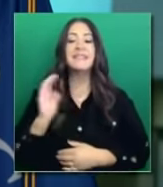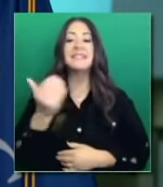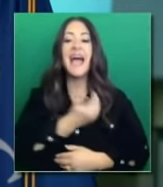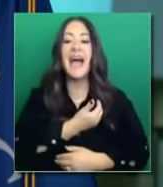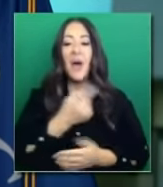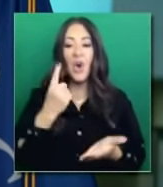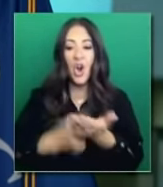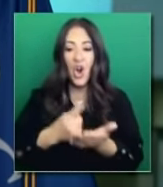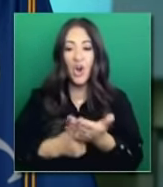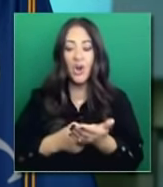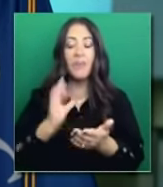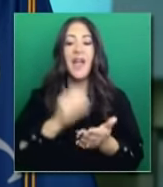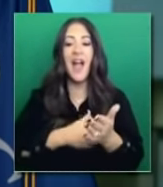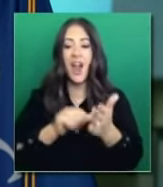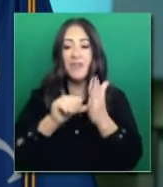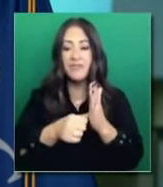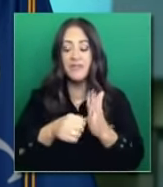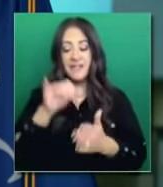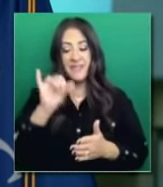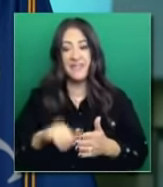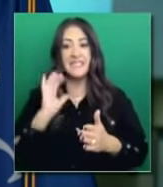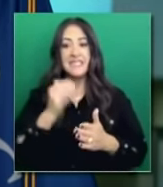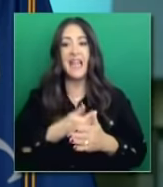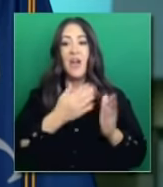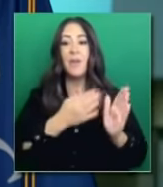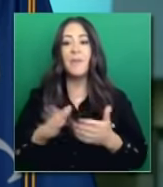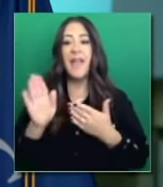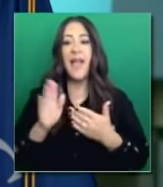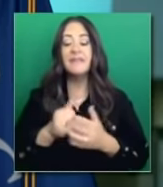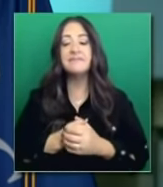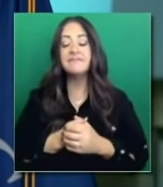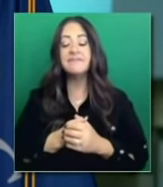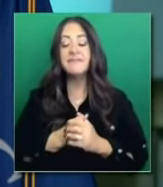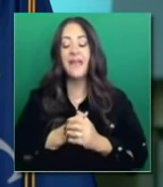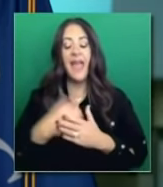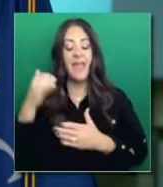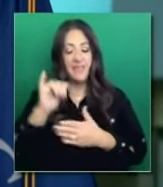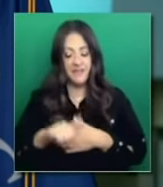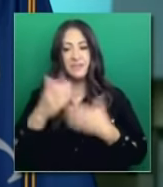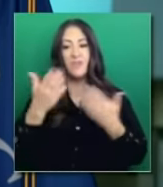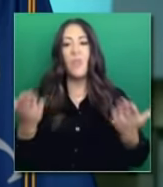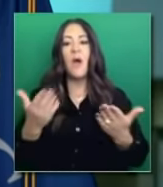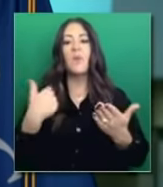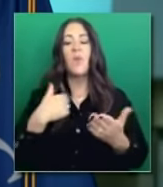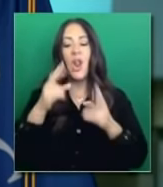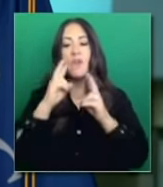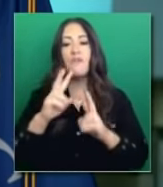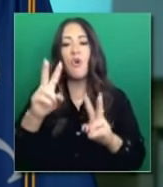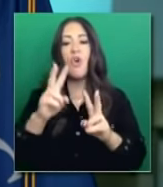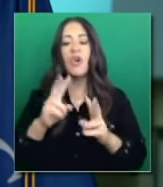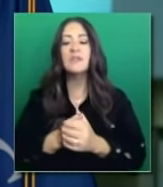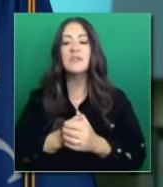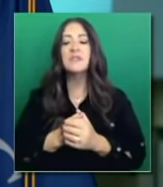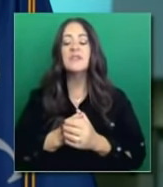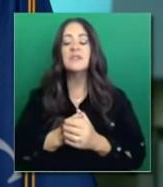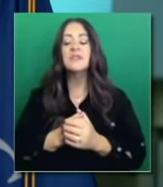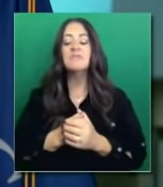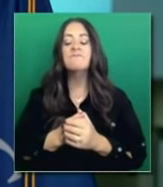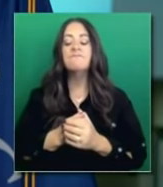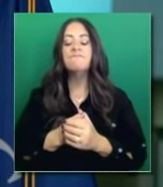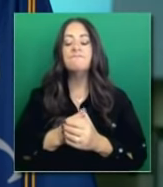our strategy. And this is what we look forward to socializing, working with